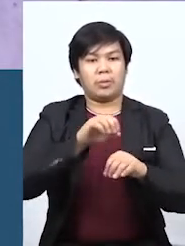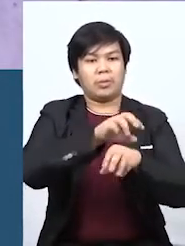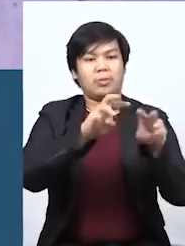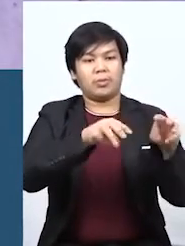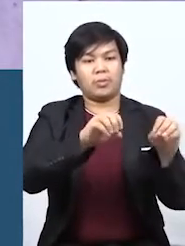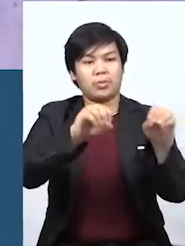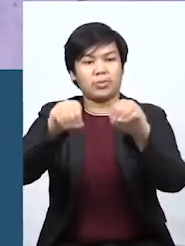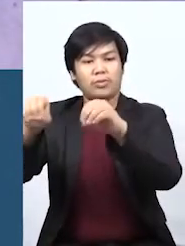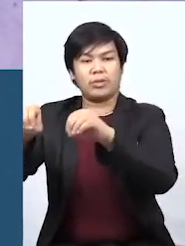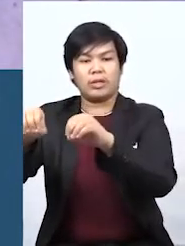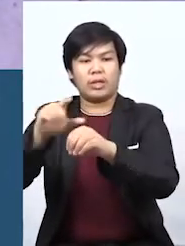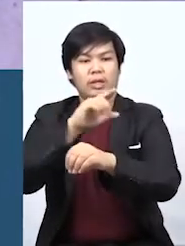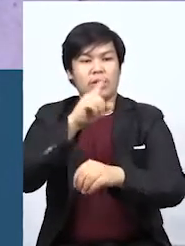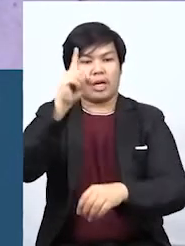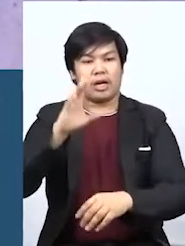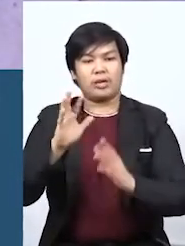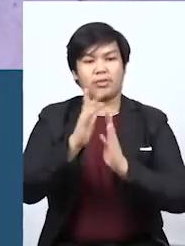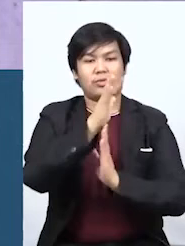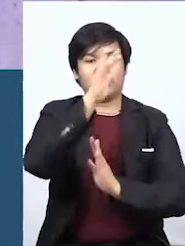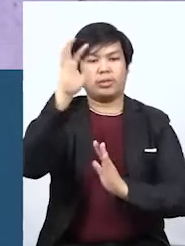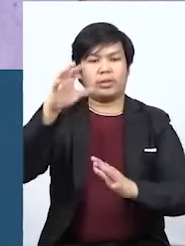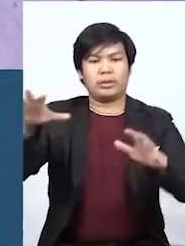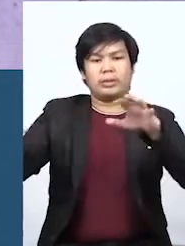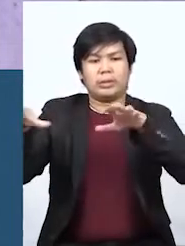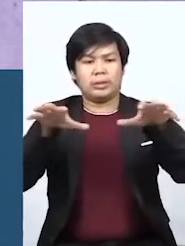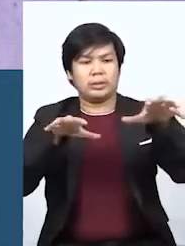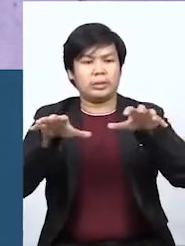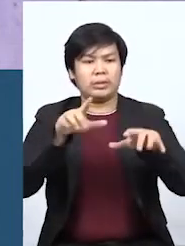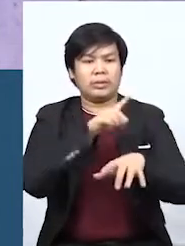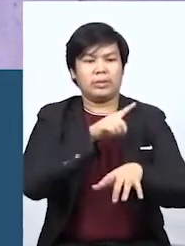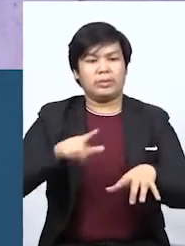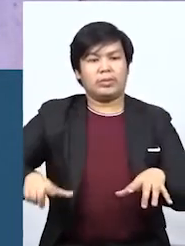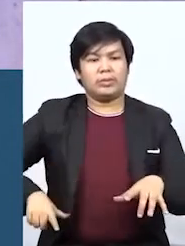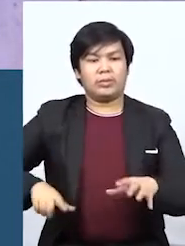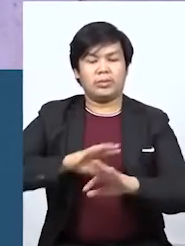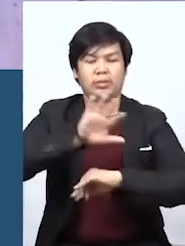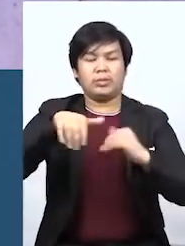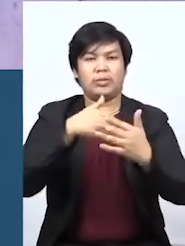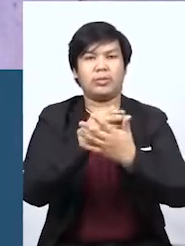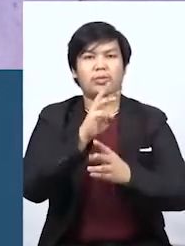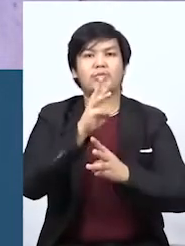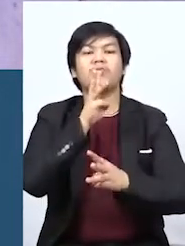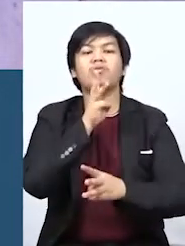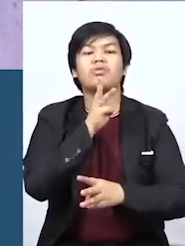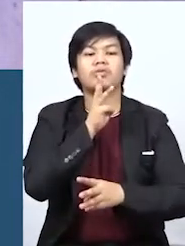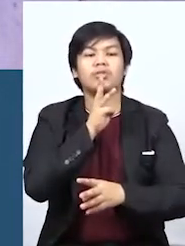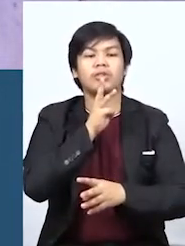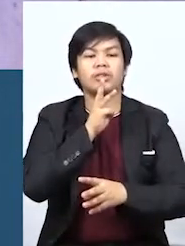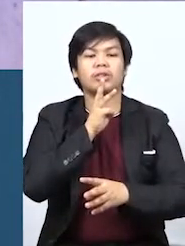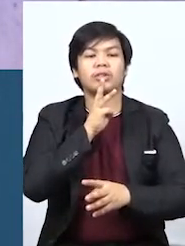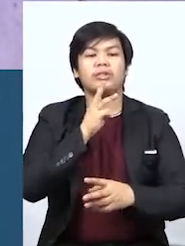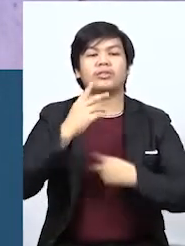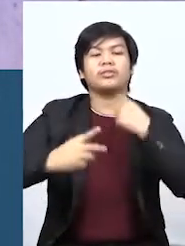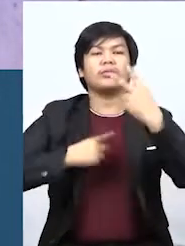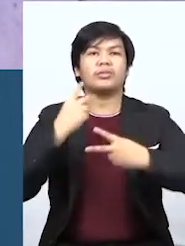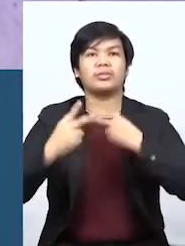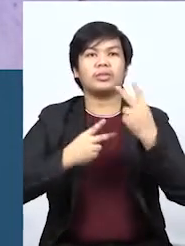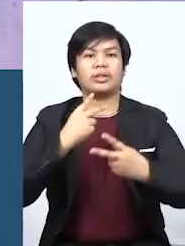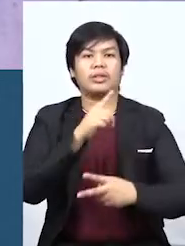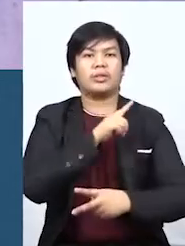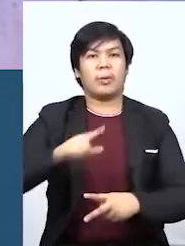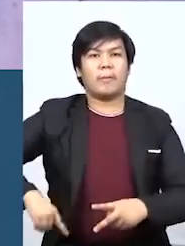Glory thunders the Lord over many waters The Voice of The Lord is